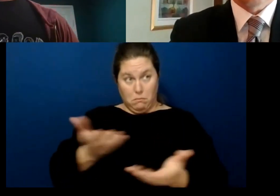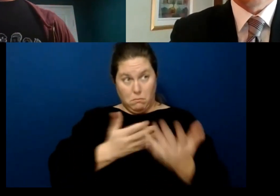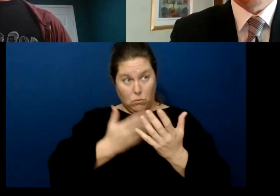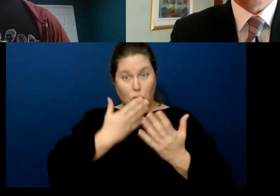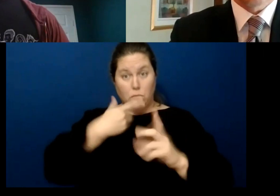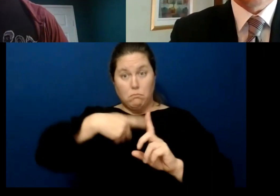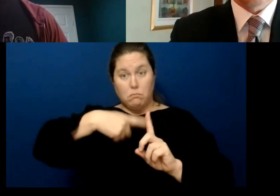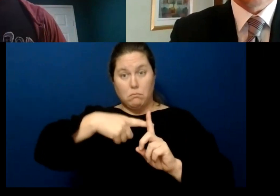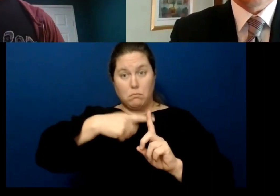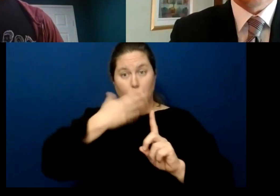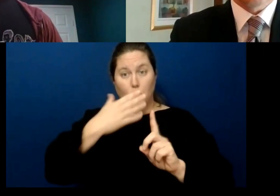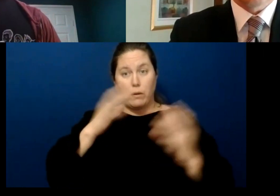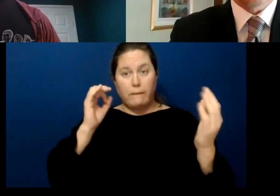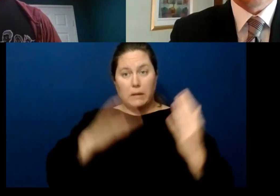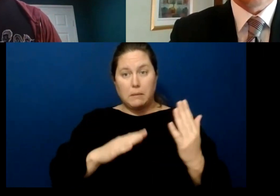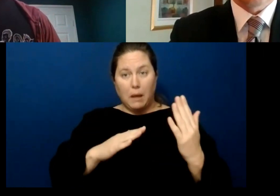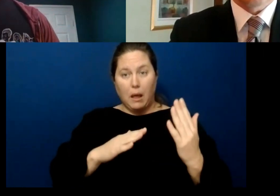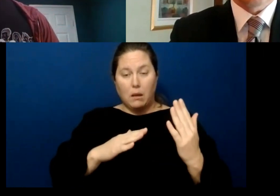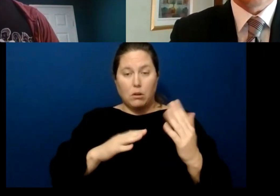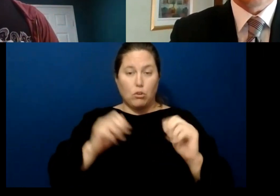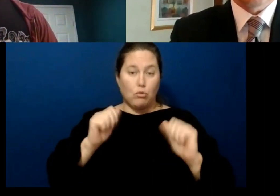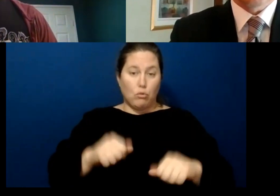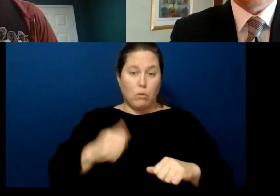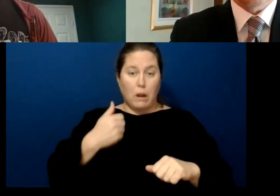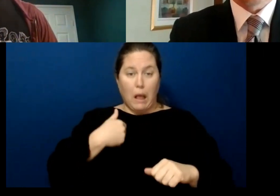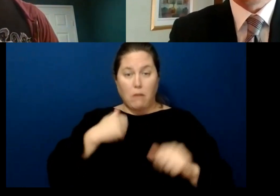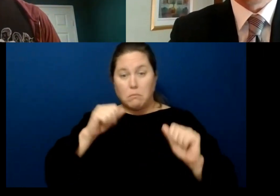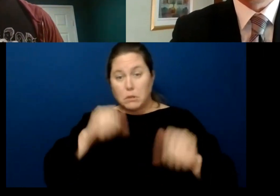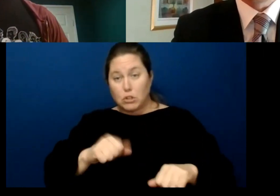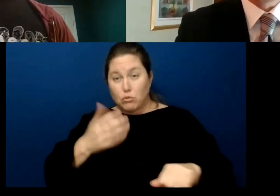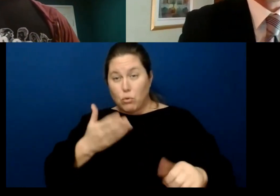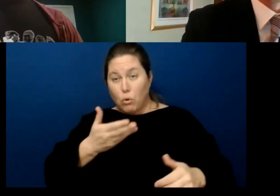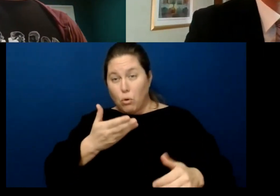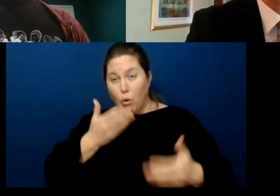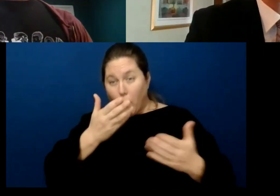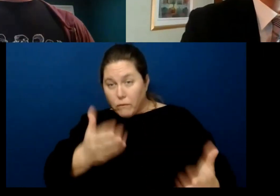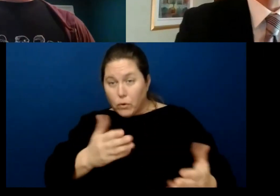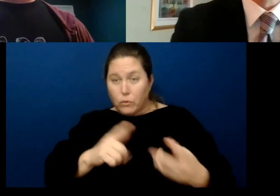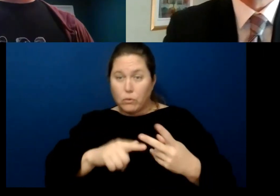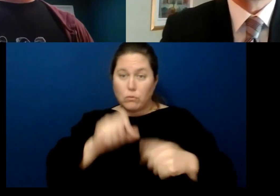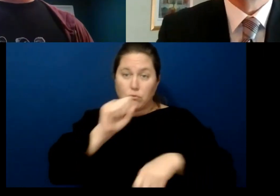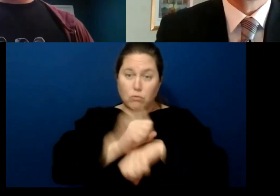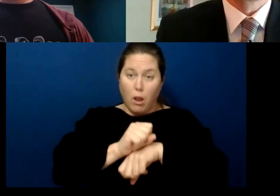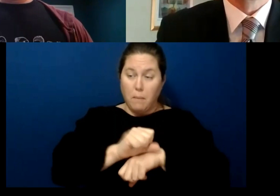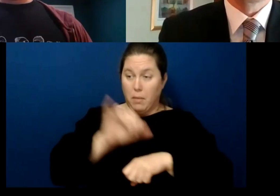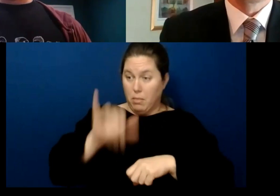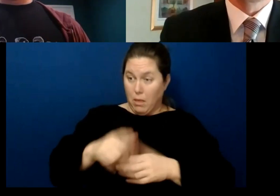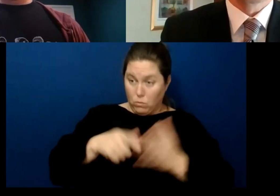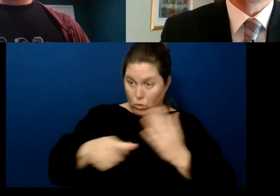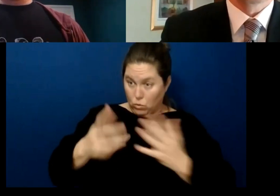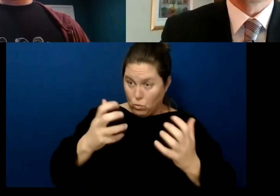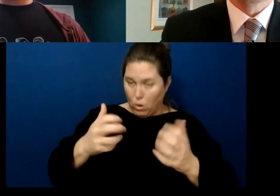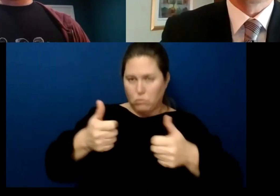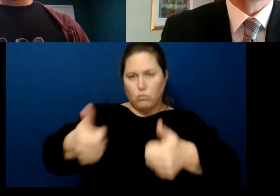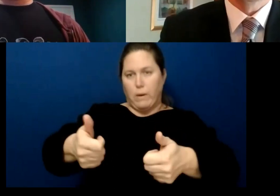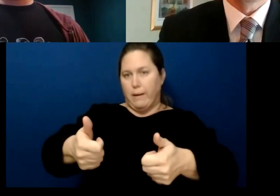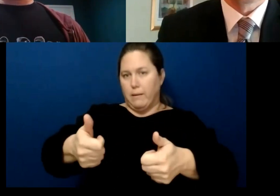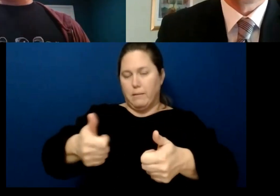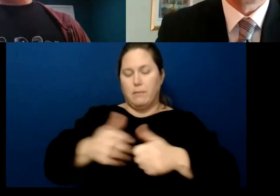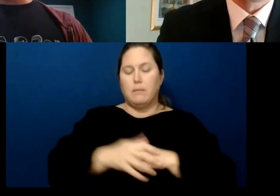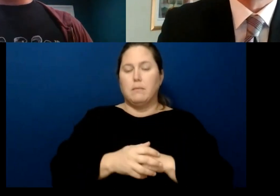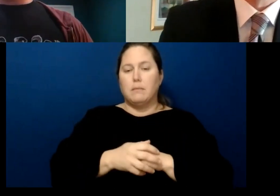leads into a potential offer or potential job, if that's what you want and that works for you, that's great. But I think it